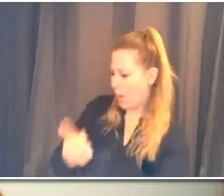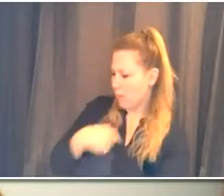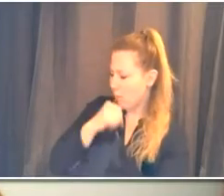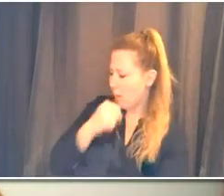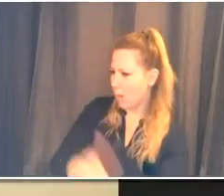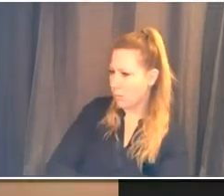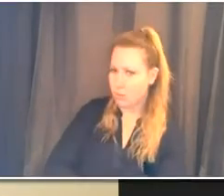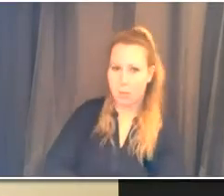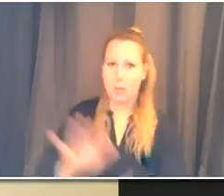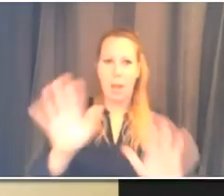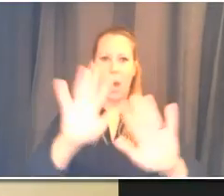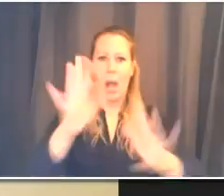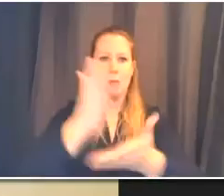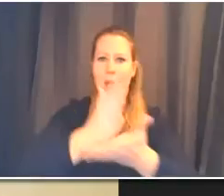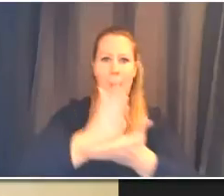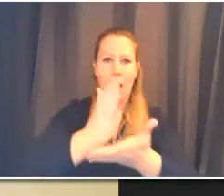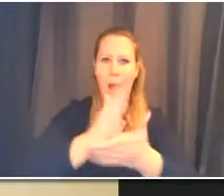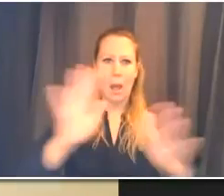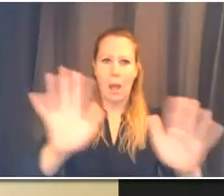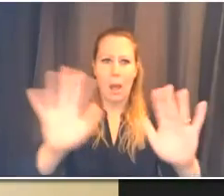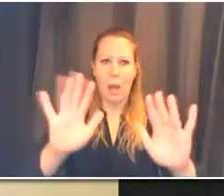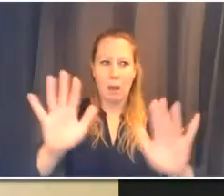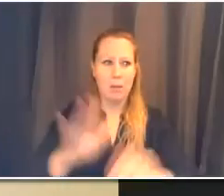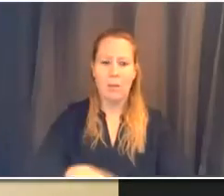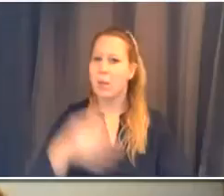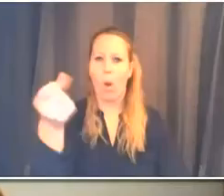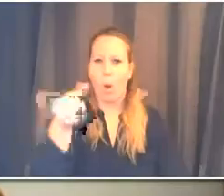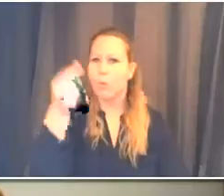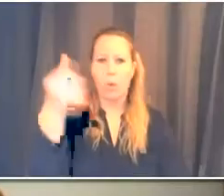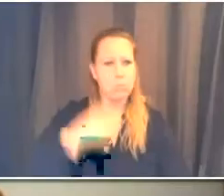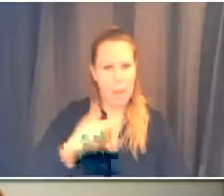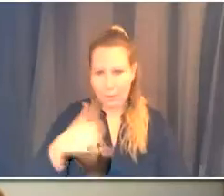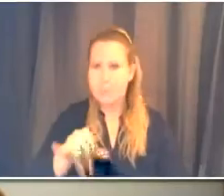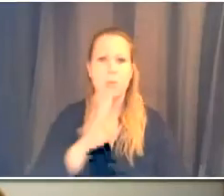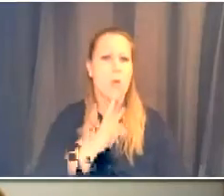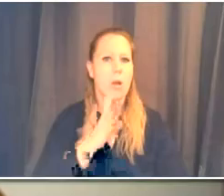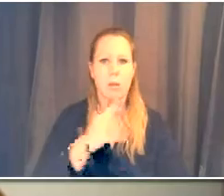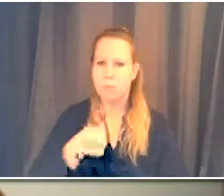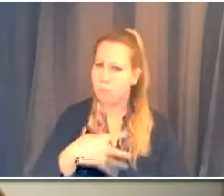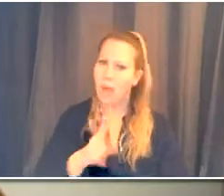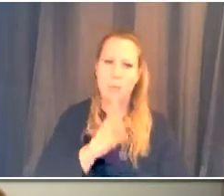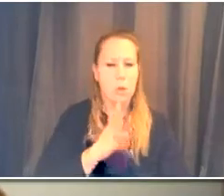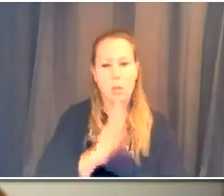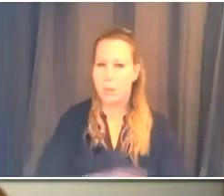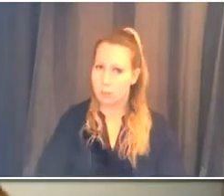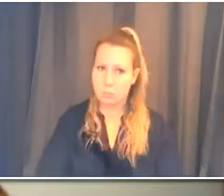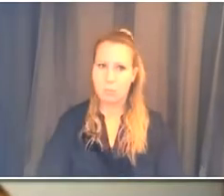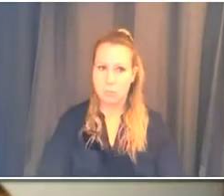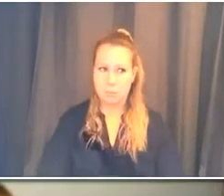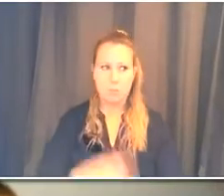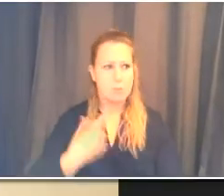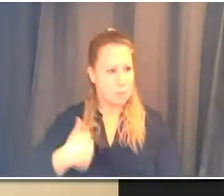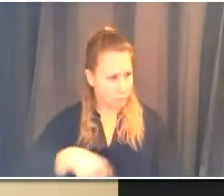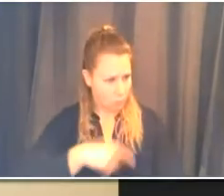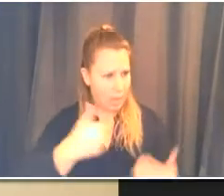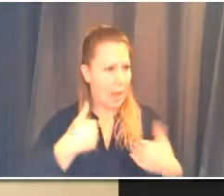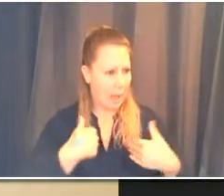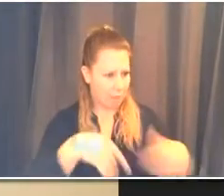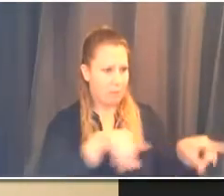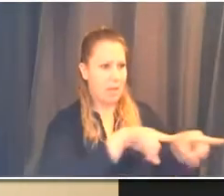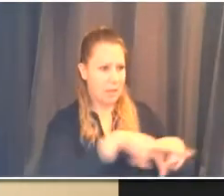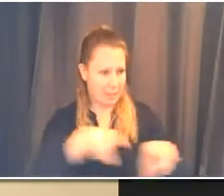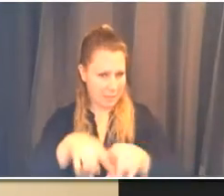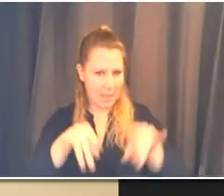on the same team I just want to put that out there out time out I want and I'm gonna get time out but the fact that we had